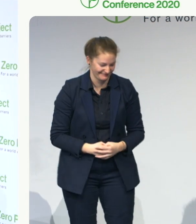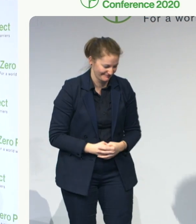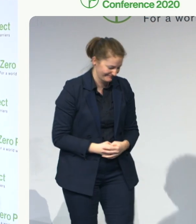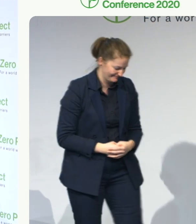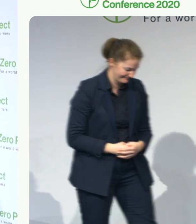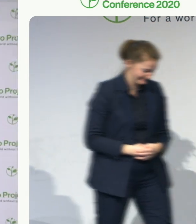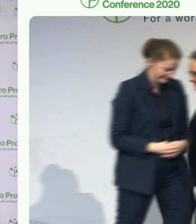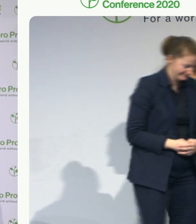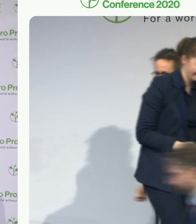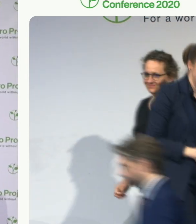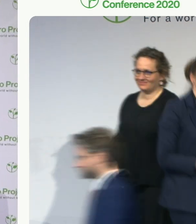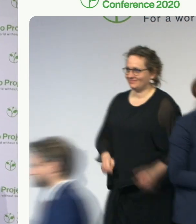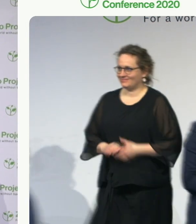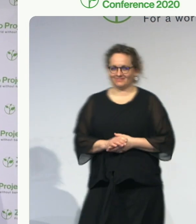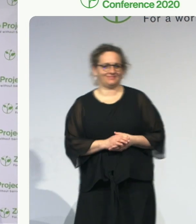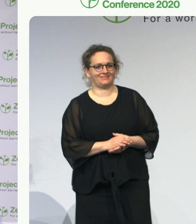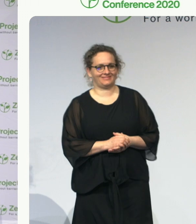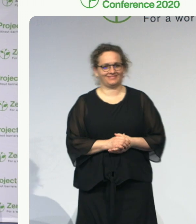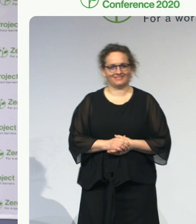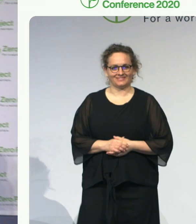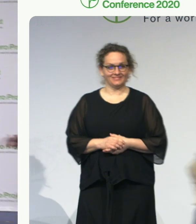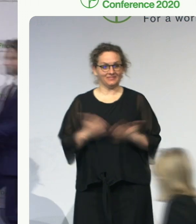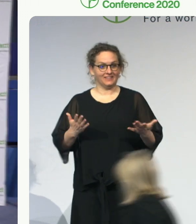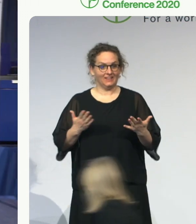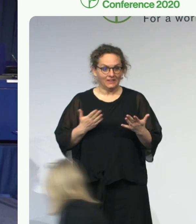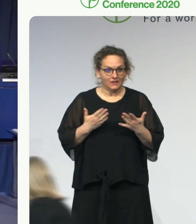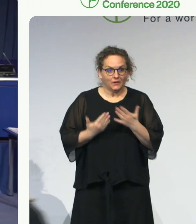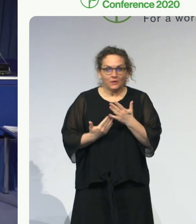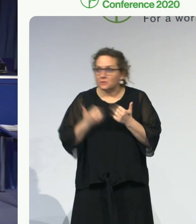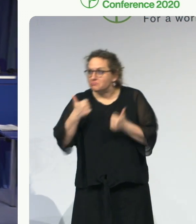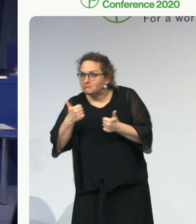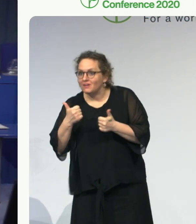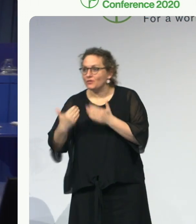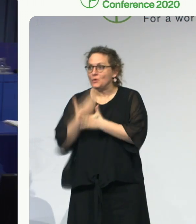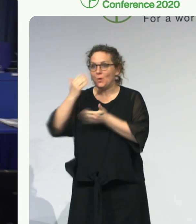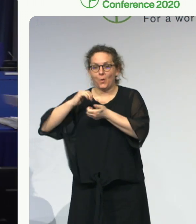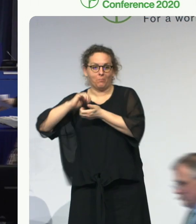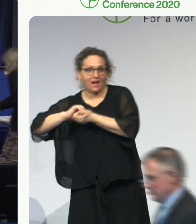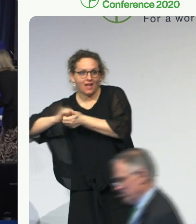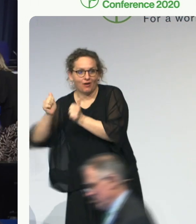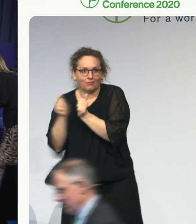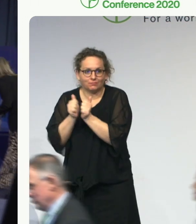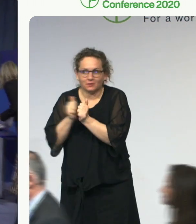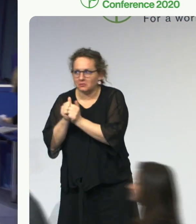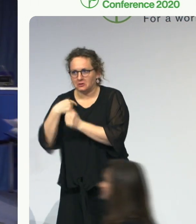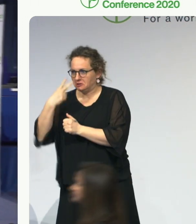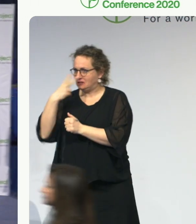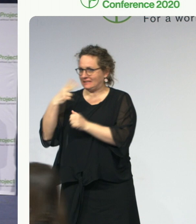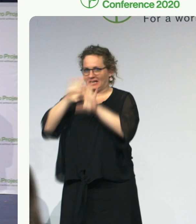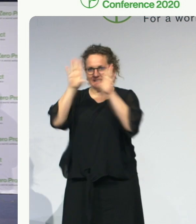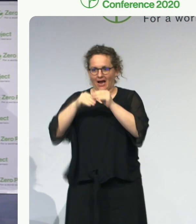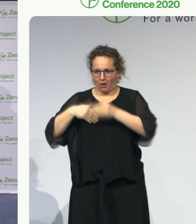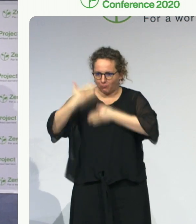And congratulations on the new partnership with Chile. This is a fantastic advancement. Now, Michael Fenbeck is a little bit